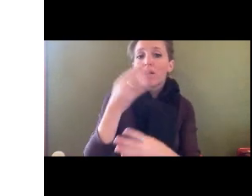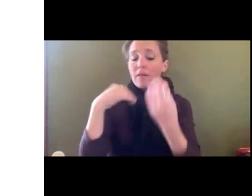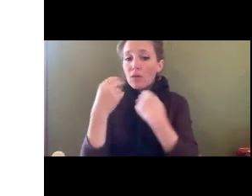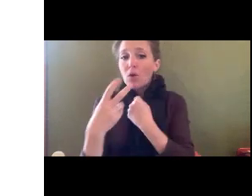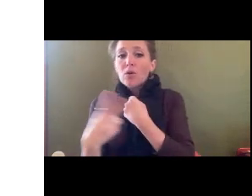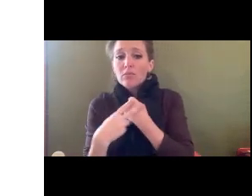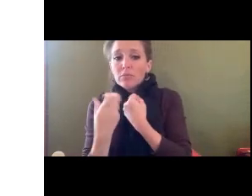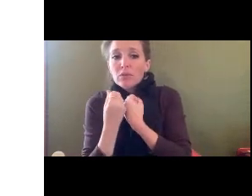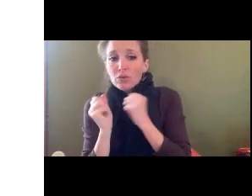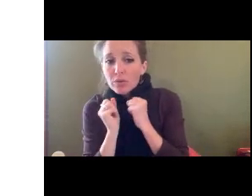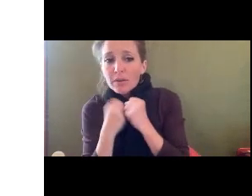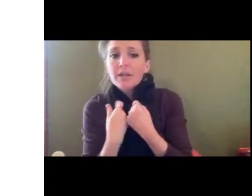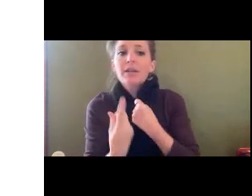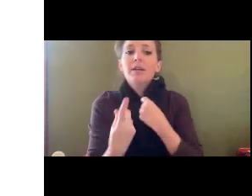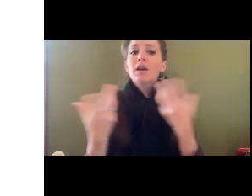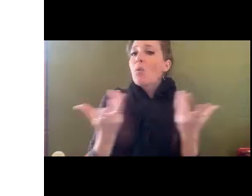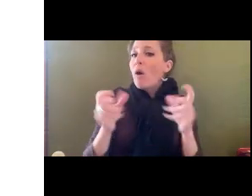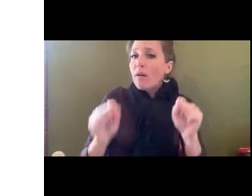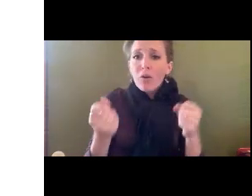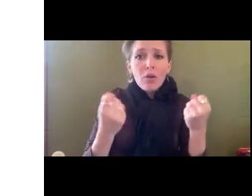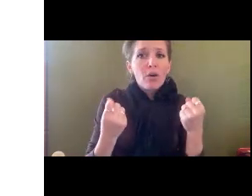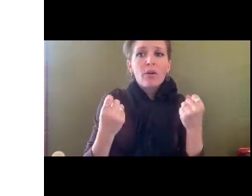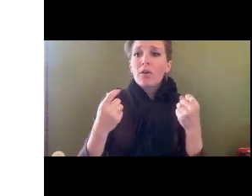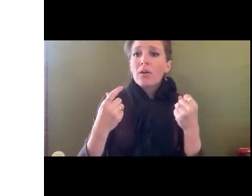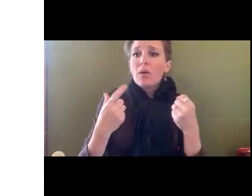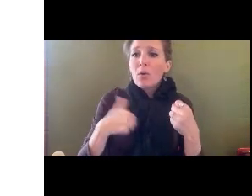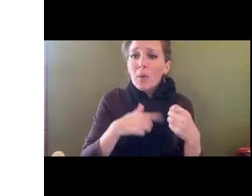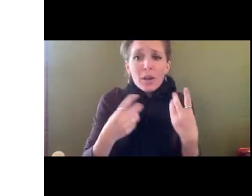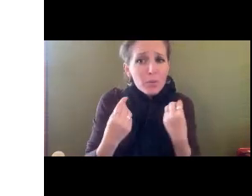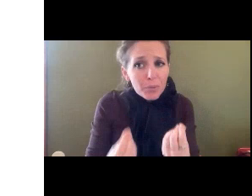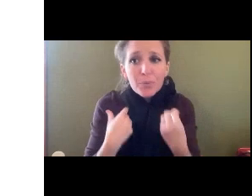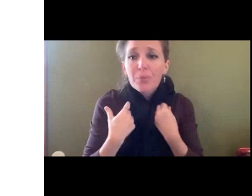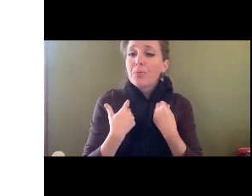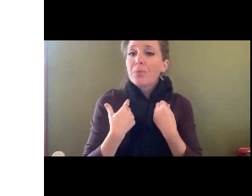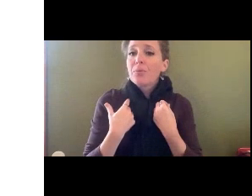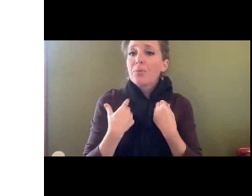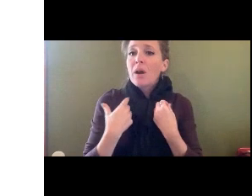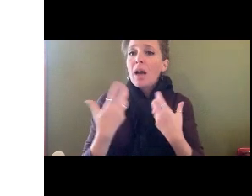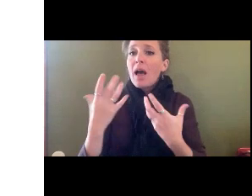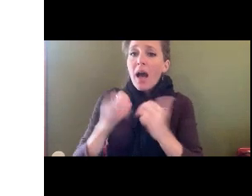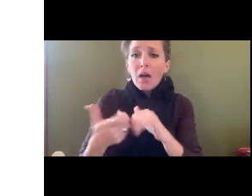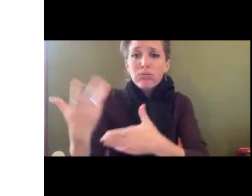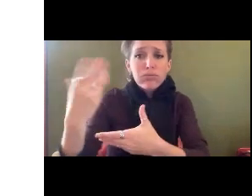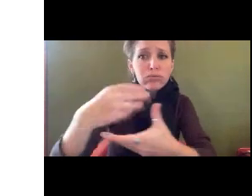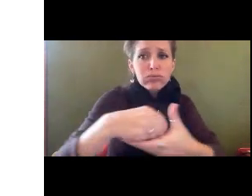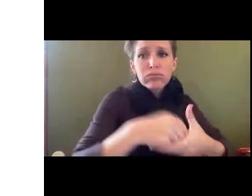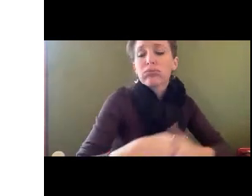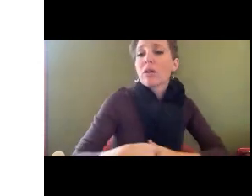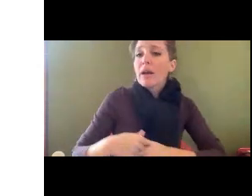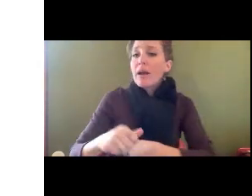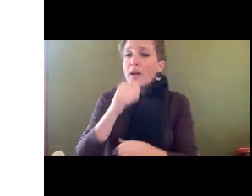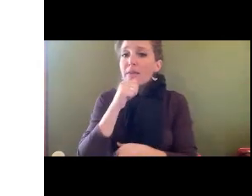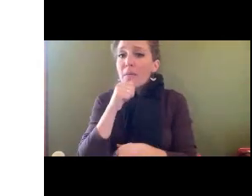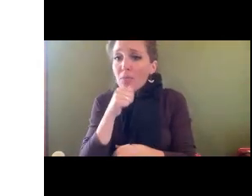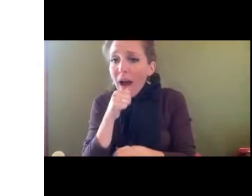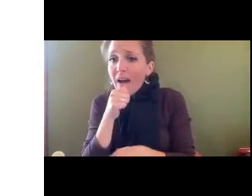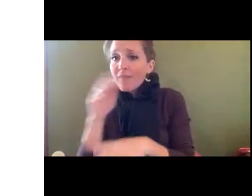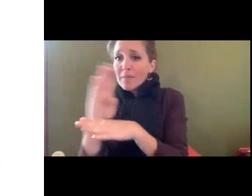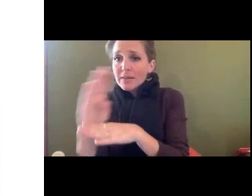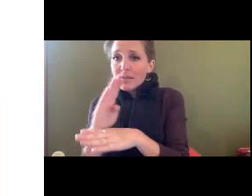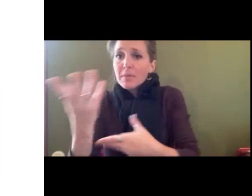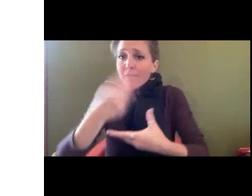could be scaled up through cooperative efforts, and where we need other actors like the private sector to engage more deeply.